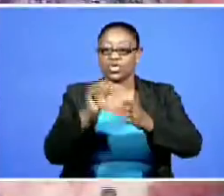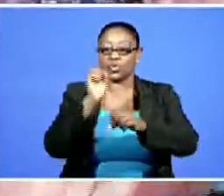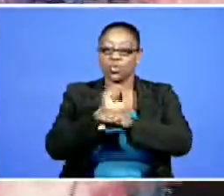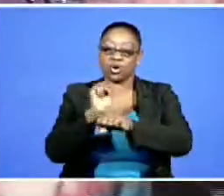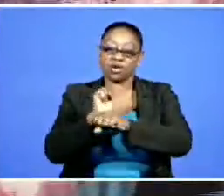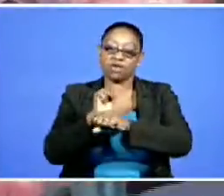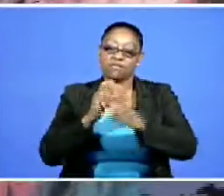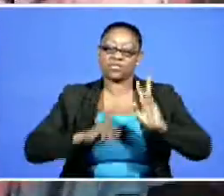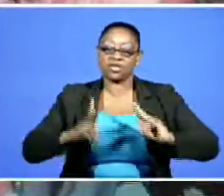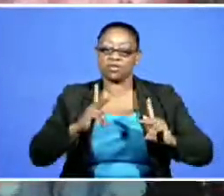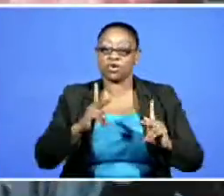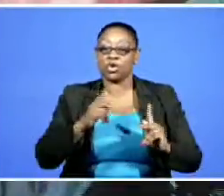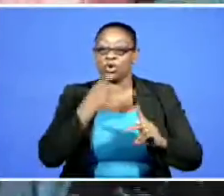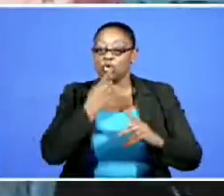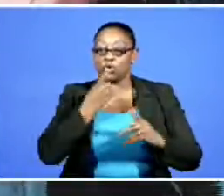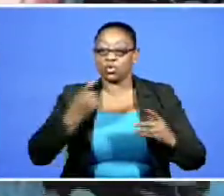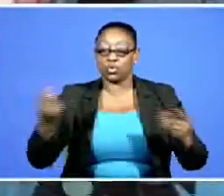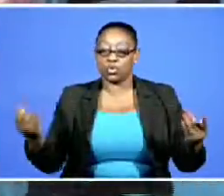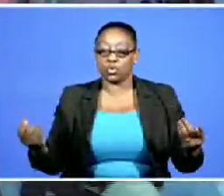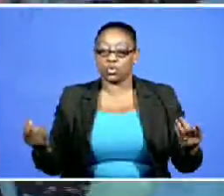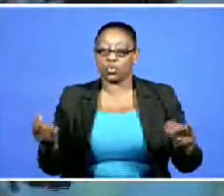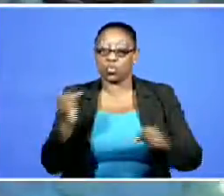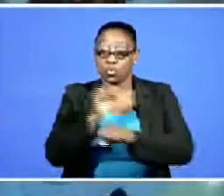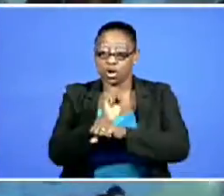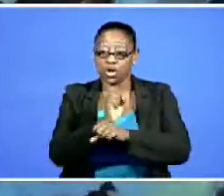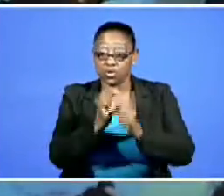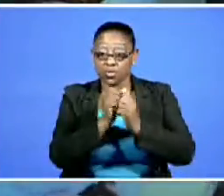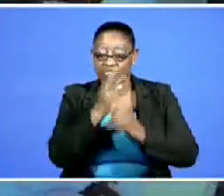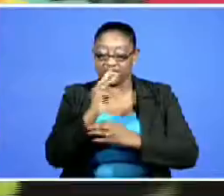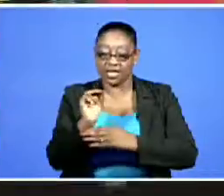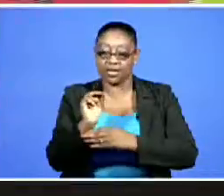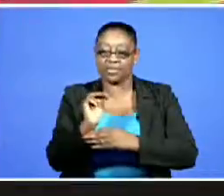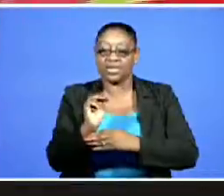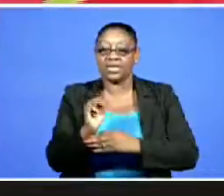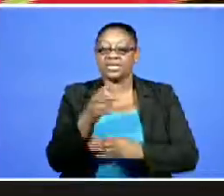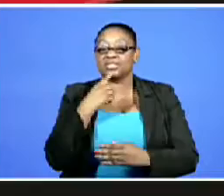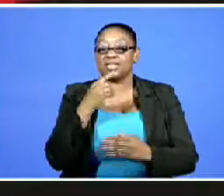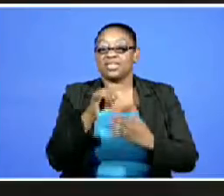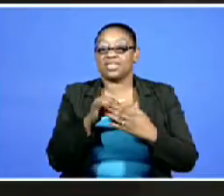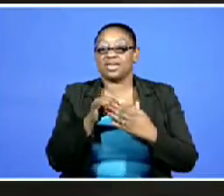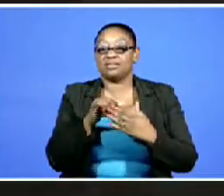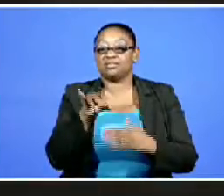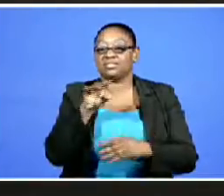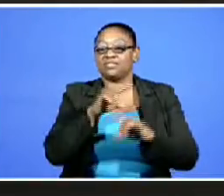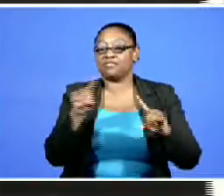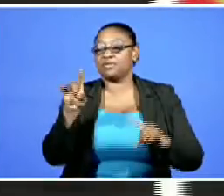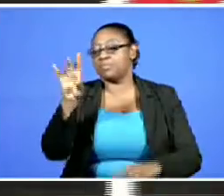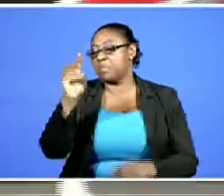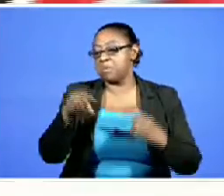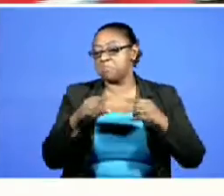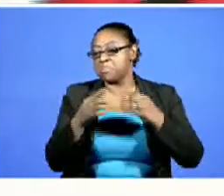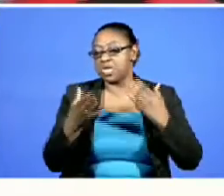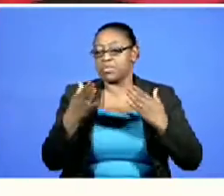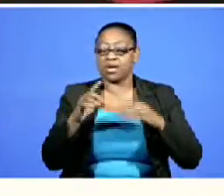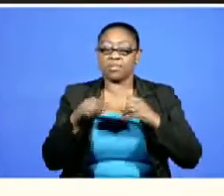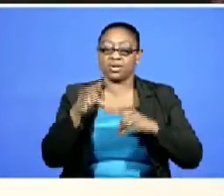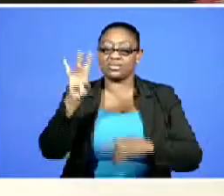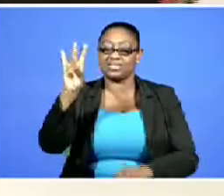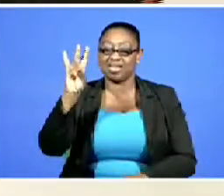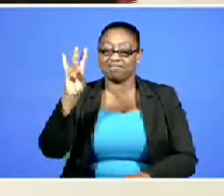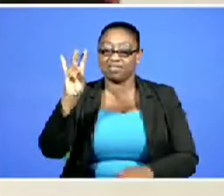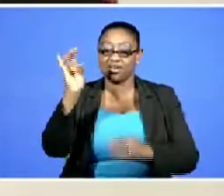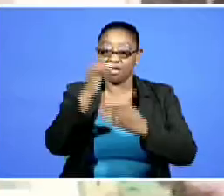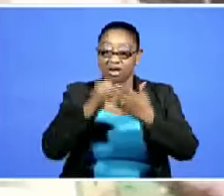who have been in residence with us for the past 3 or 4 months. The residency program houses up to 7 artists at a time. And so they come